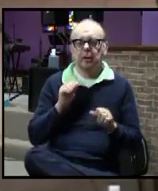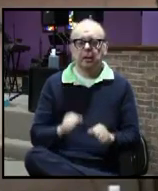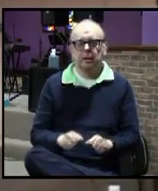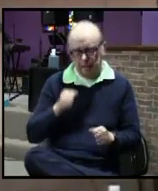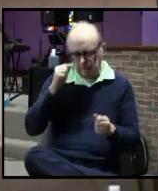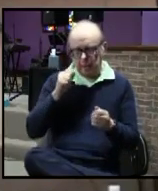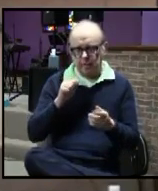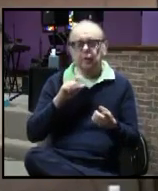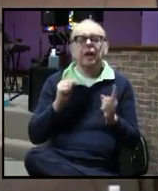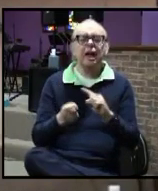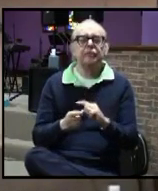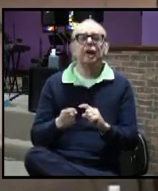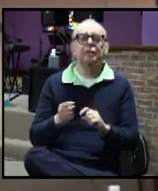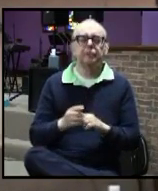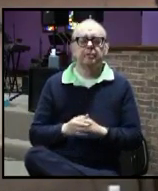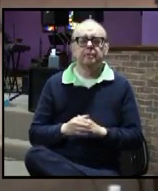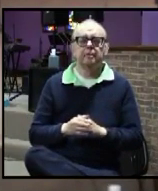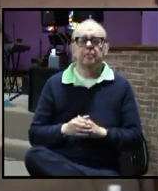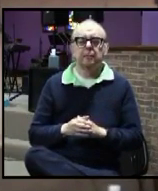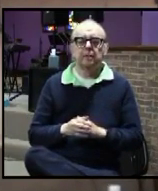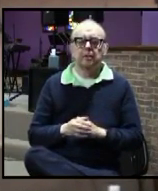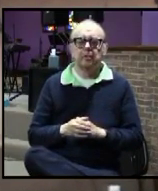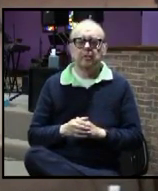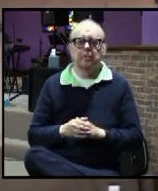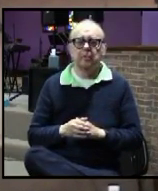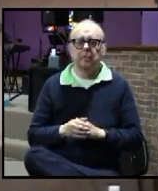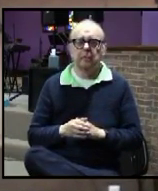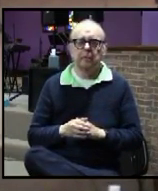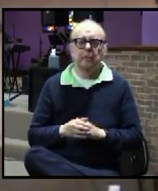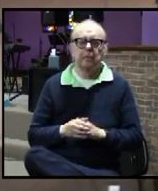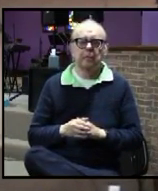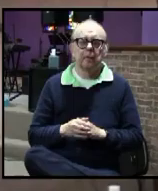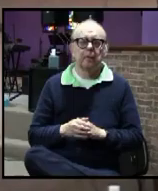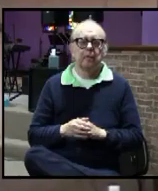You can be changed.